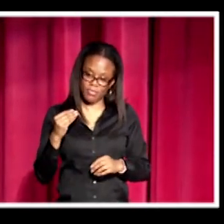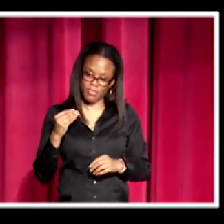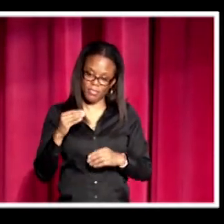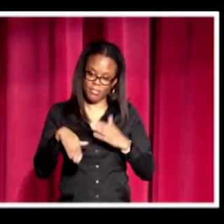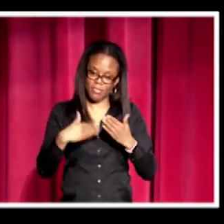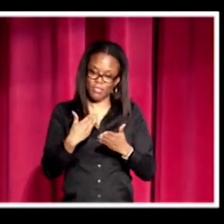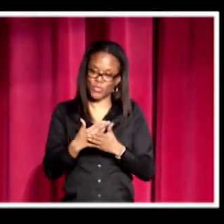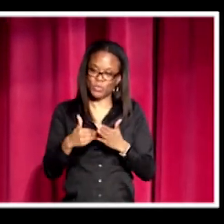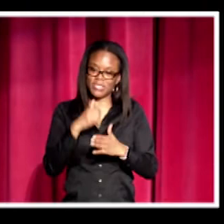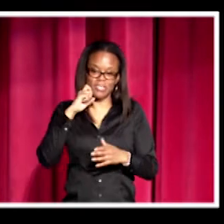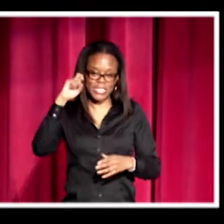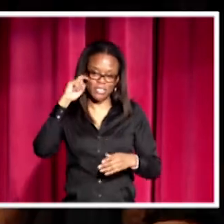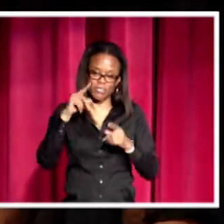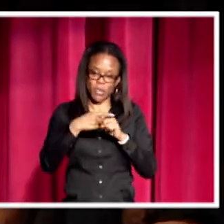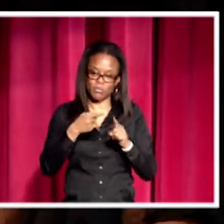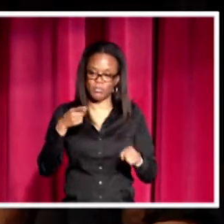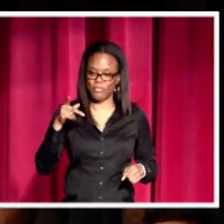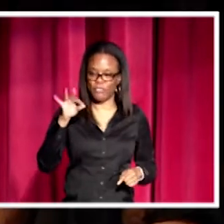Florida.